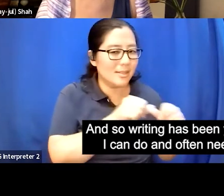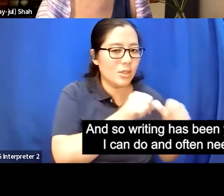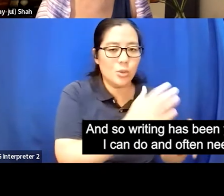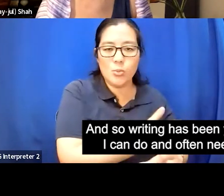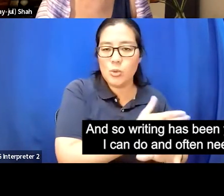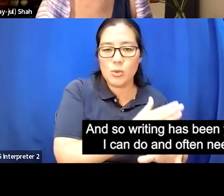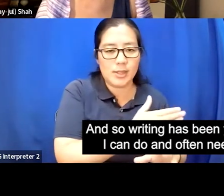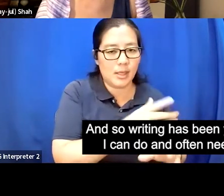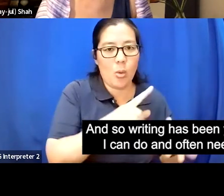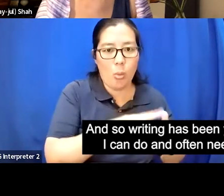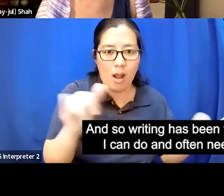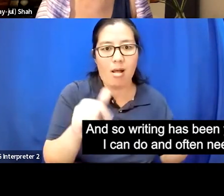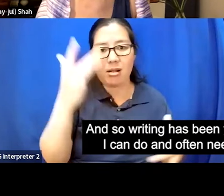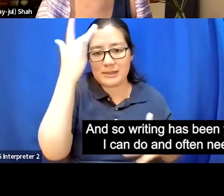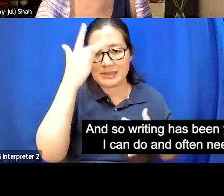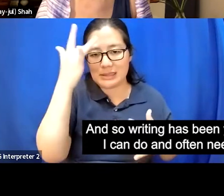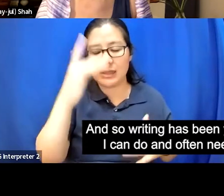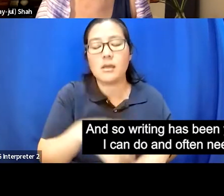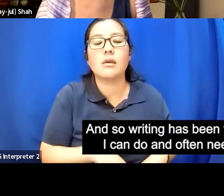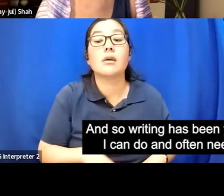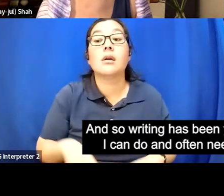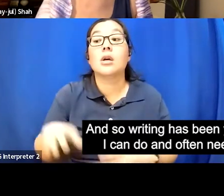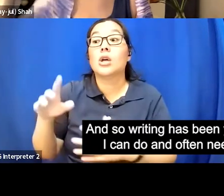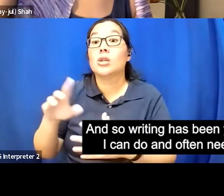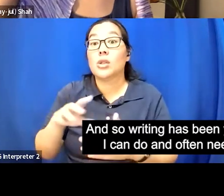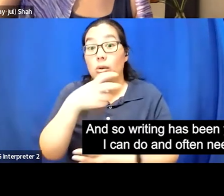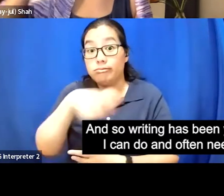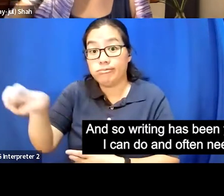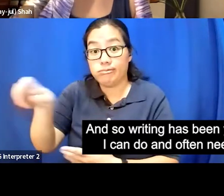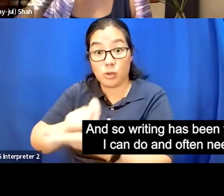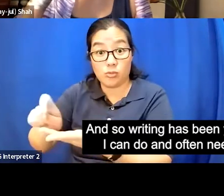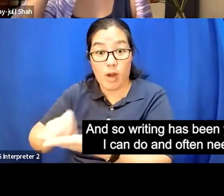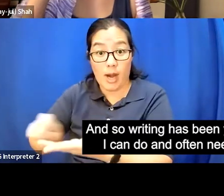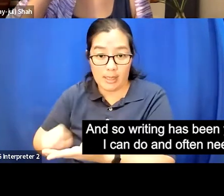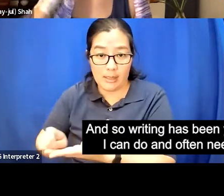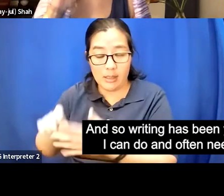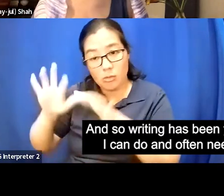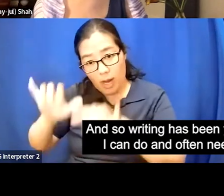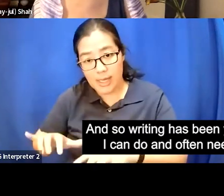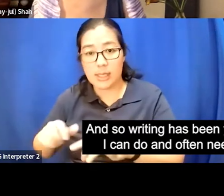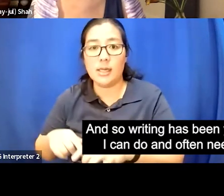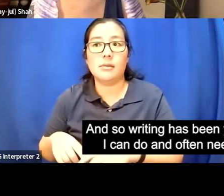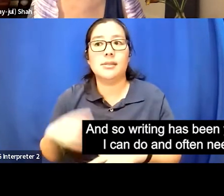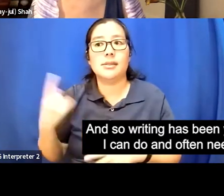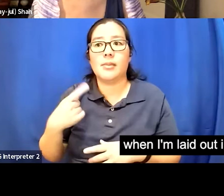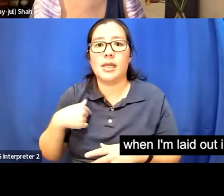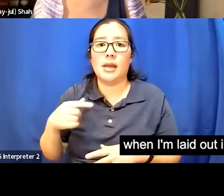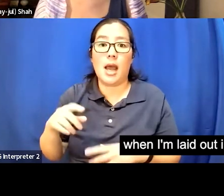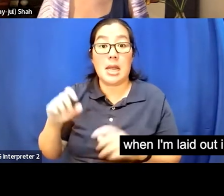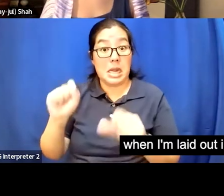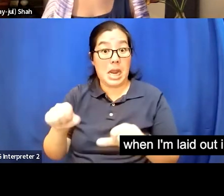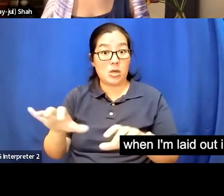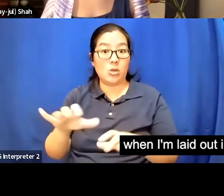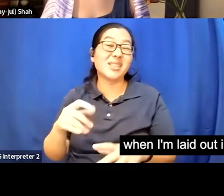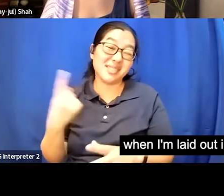writing has been, you know, something that I can do and often need to do when I'm sick, when I'm laid